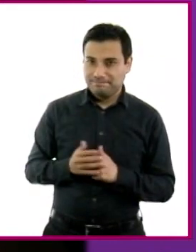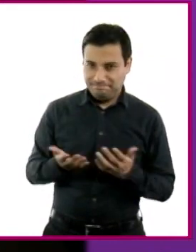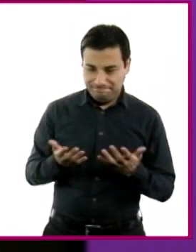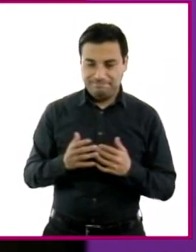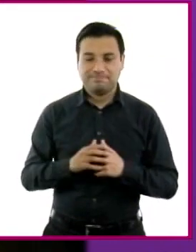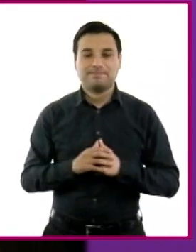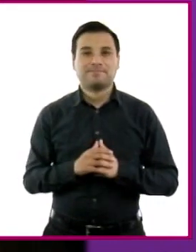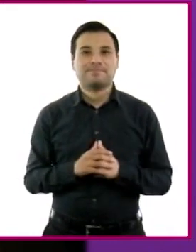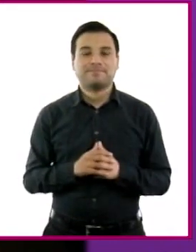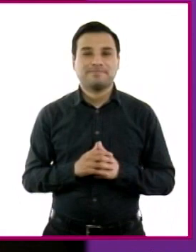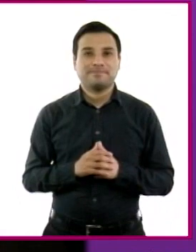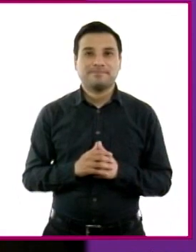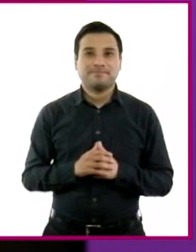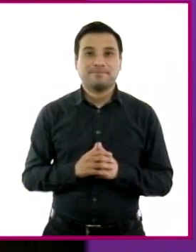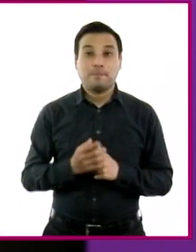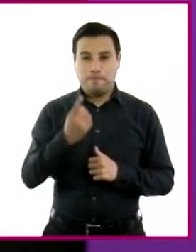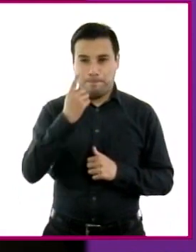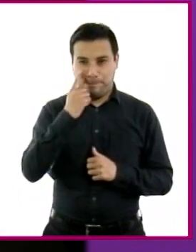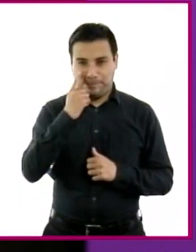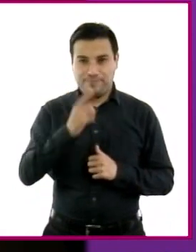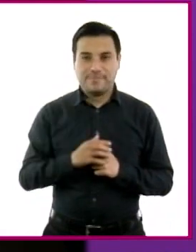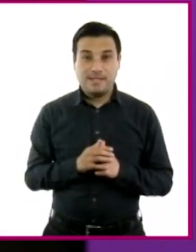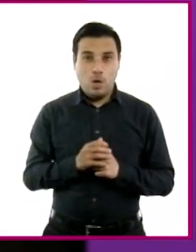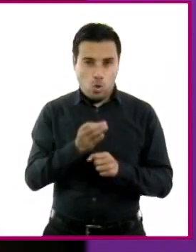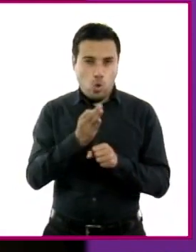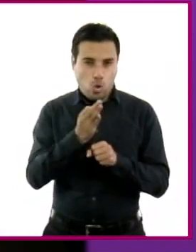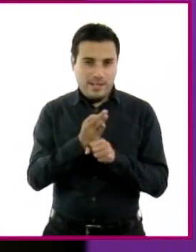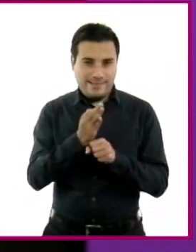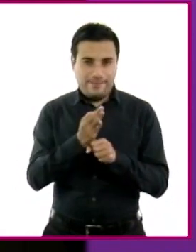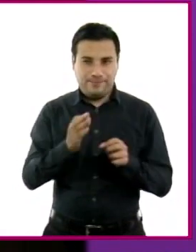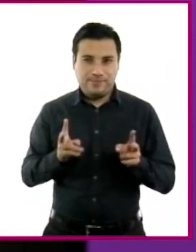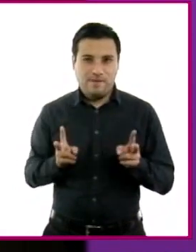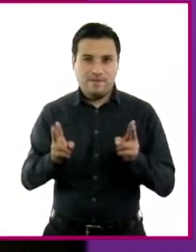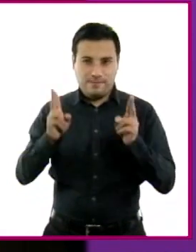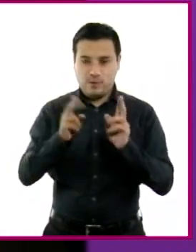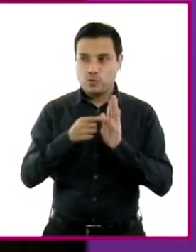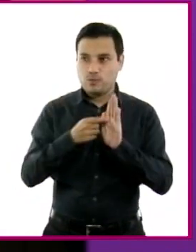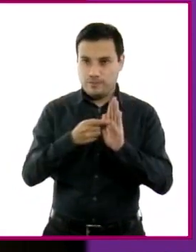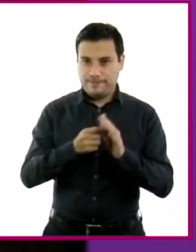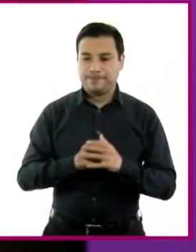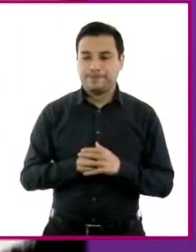to. Veamos un fragmento del episodio de hoy para comprobar su uso.